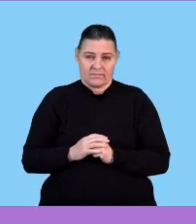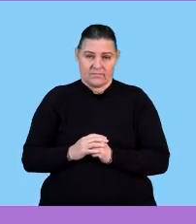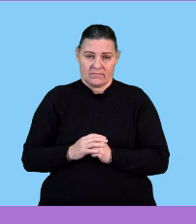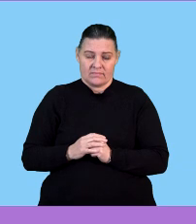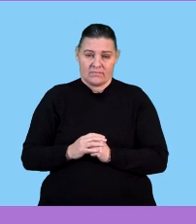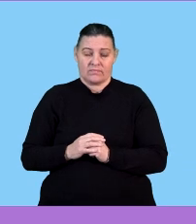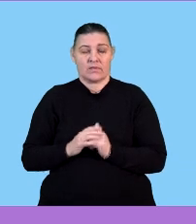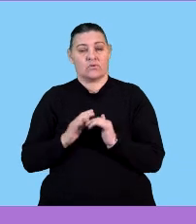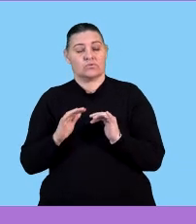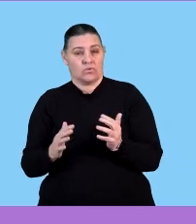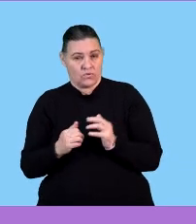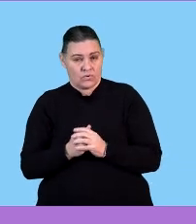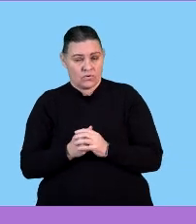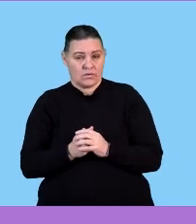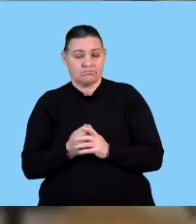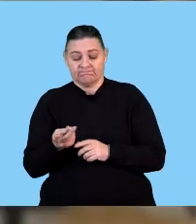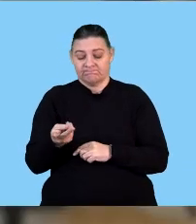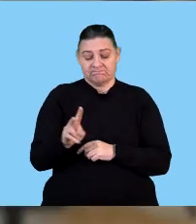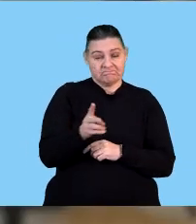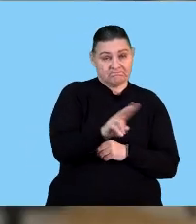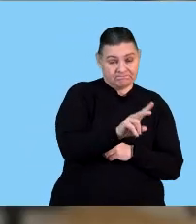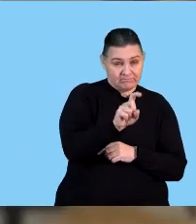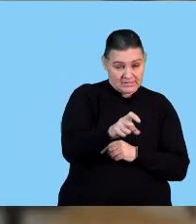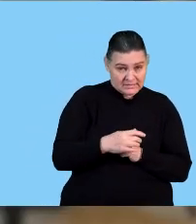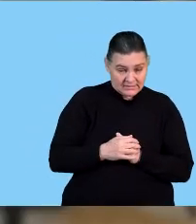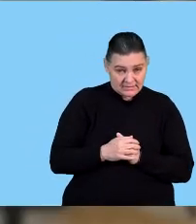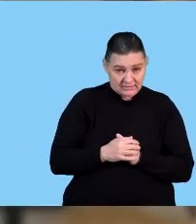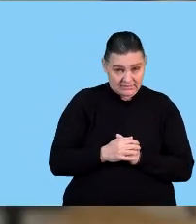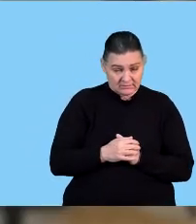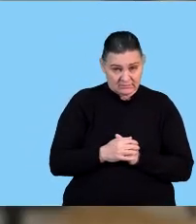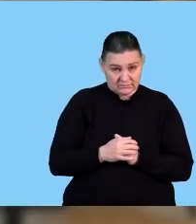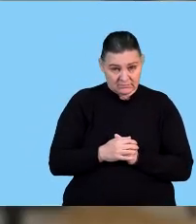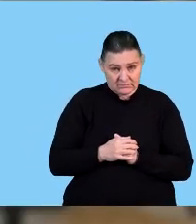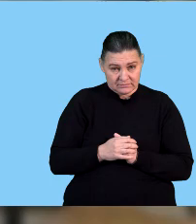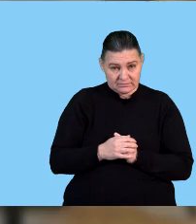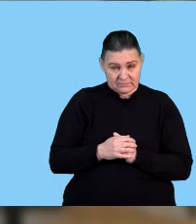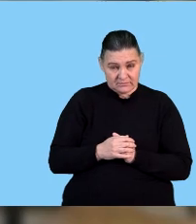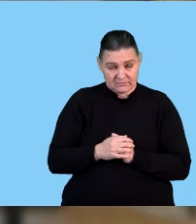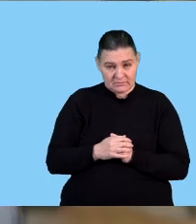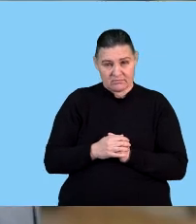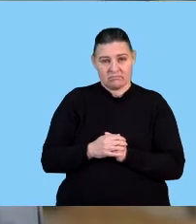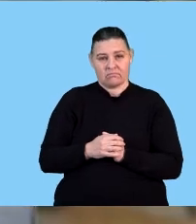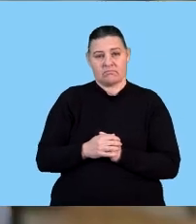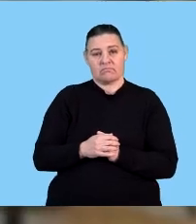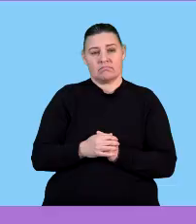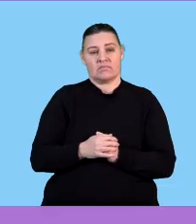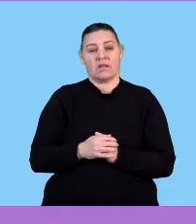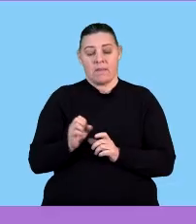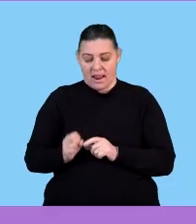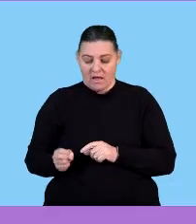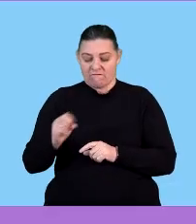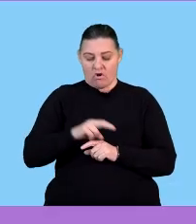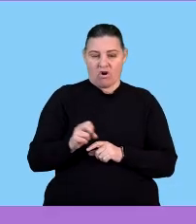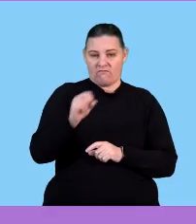in kilometers. So, we've got to do some conversions. As a result of that, I've brought up that